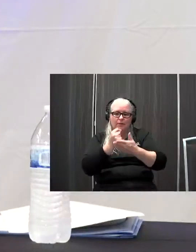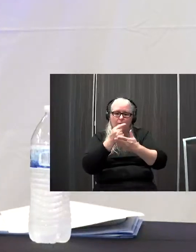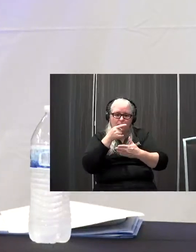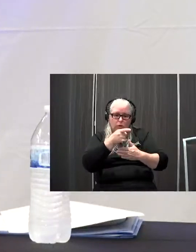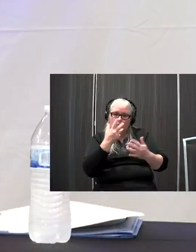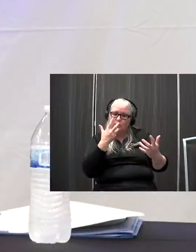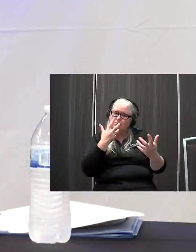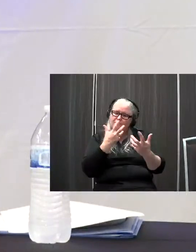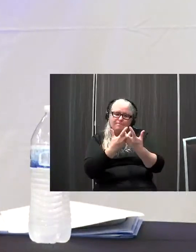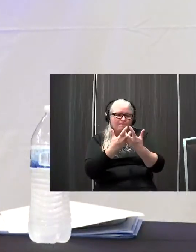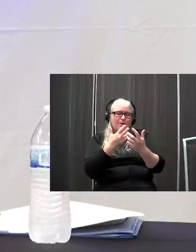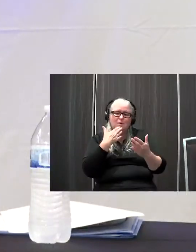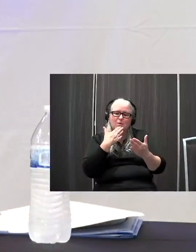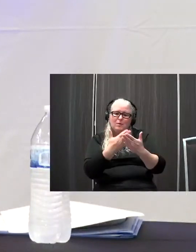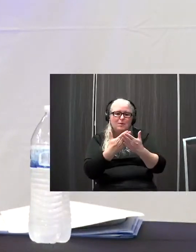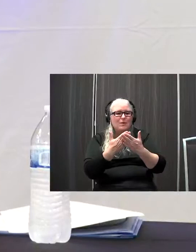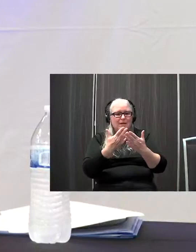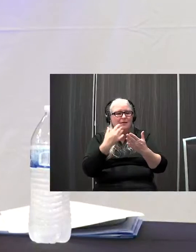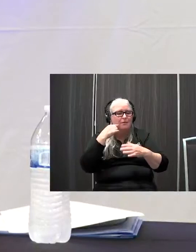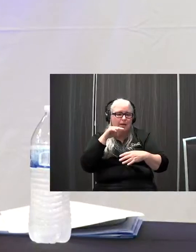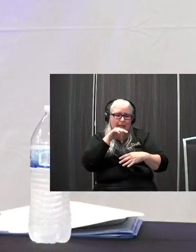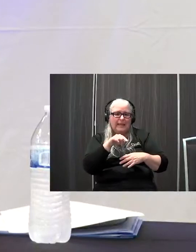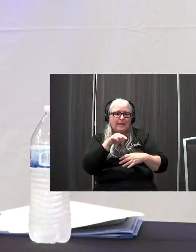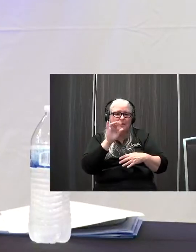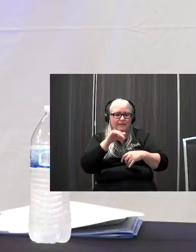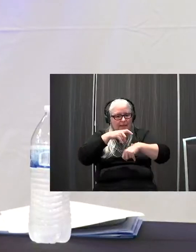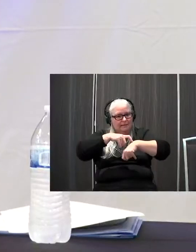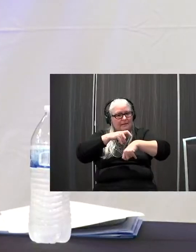that time. And she was with him for probably,